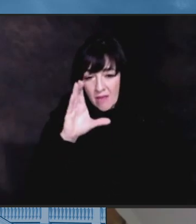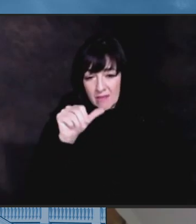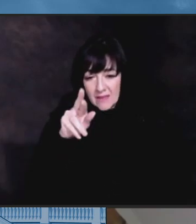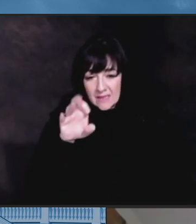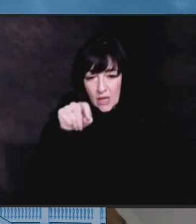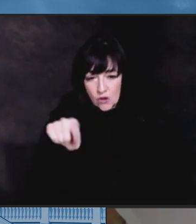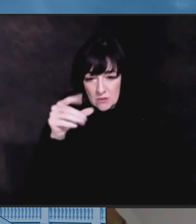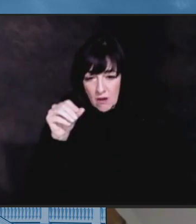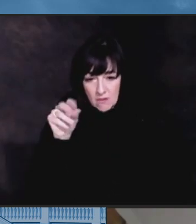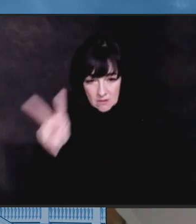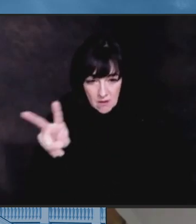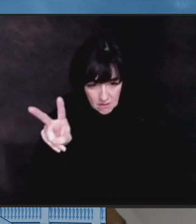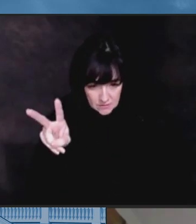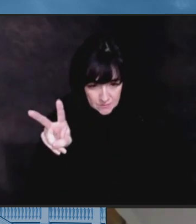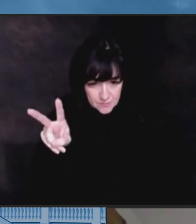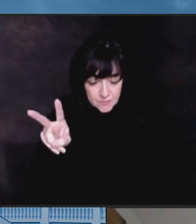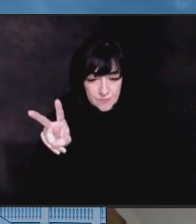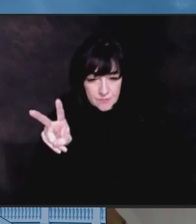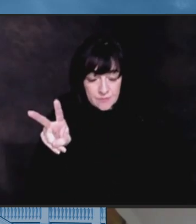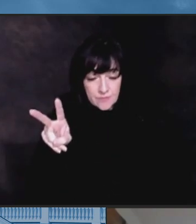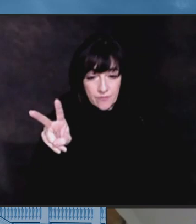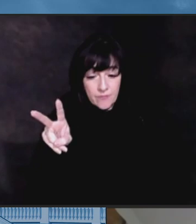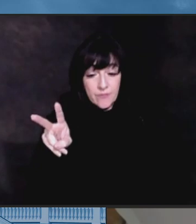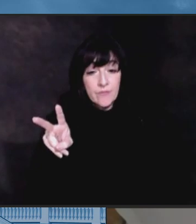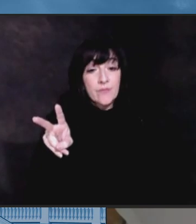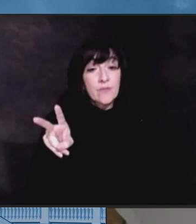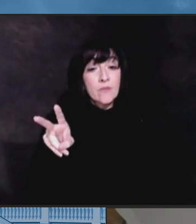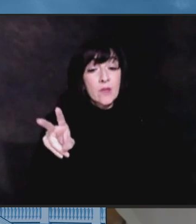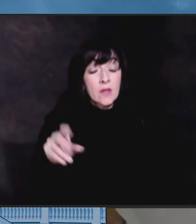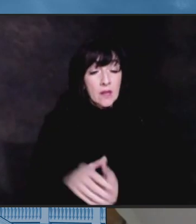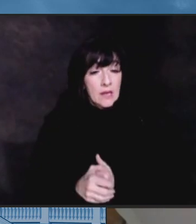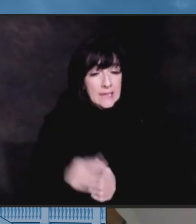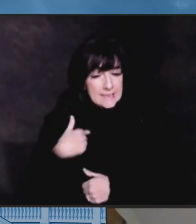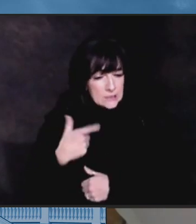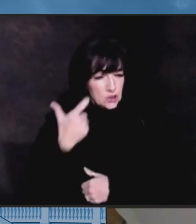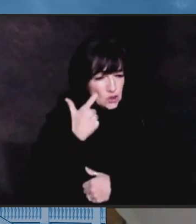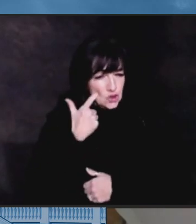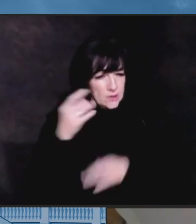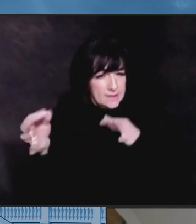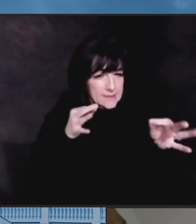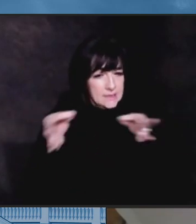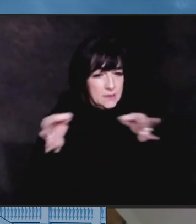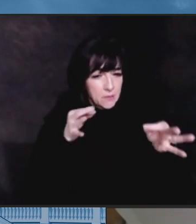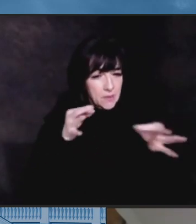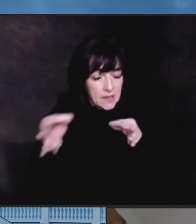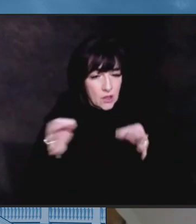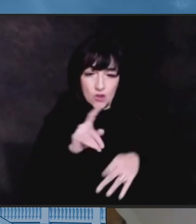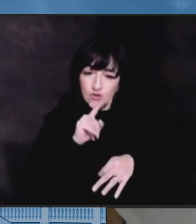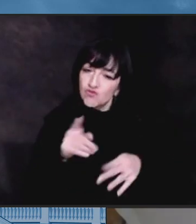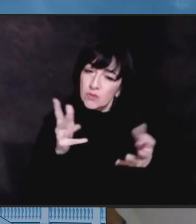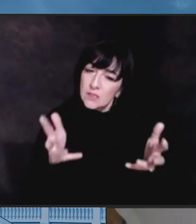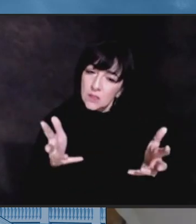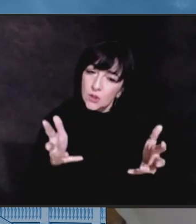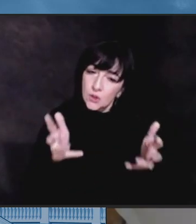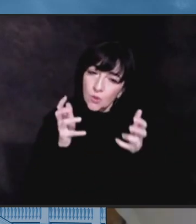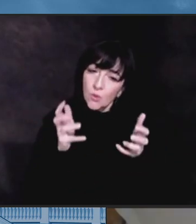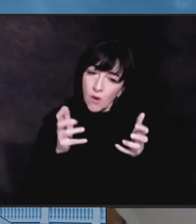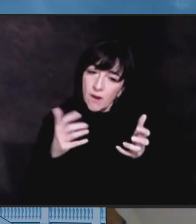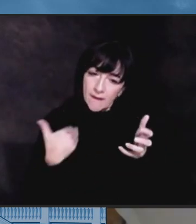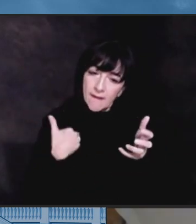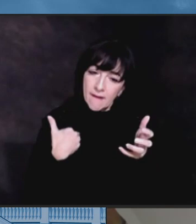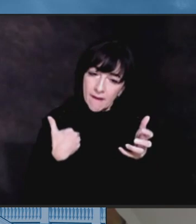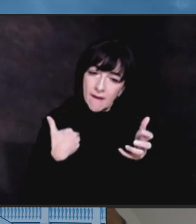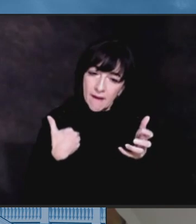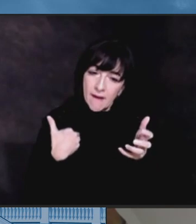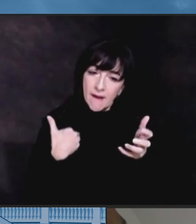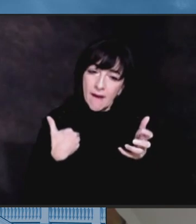healthcare.gov. And just lastly, and I alluded to it a little bit, we really want to have a really strong